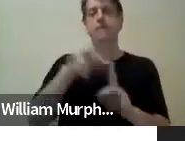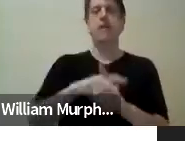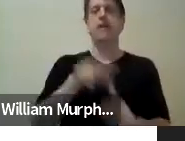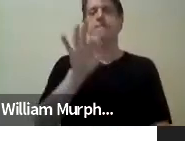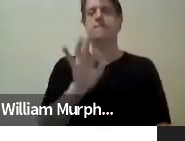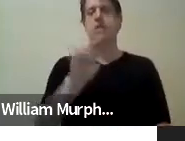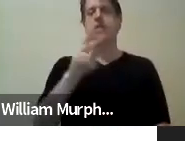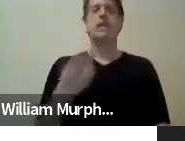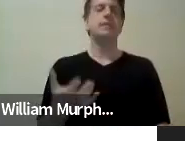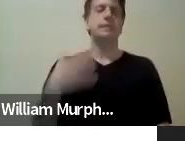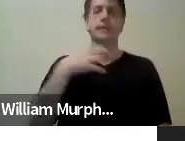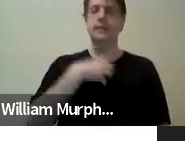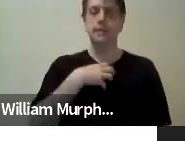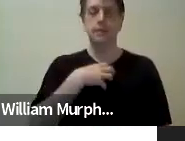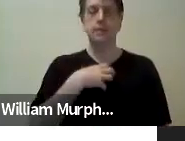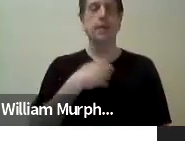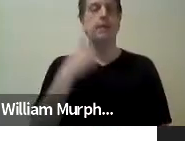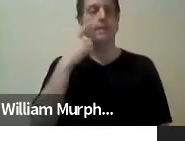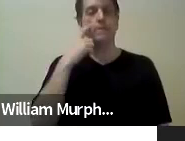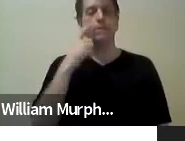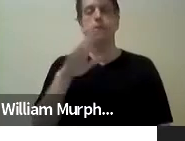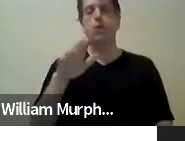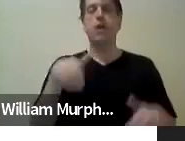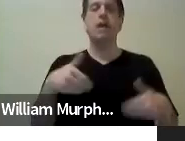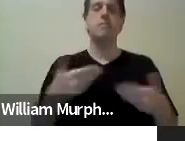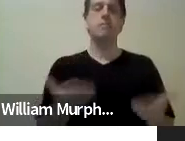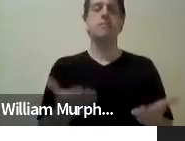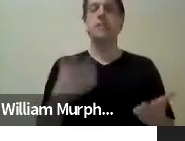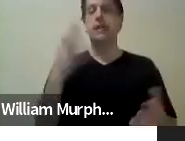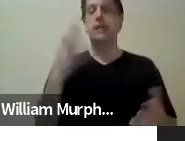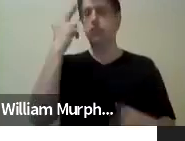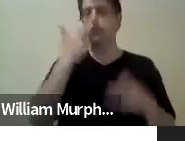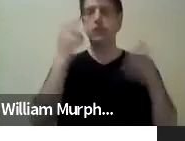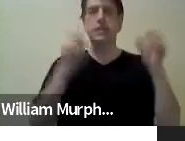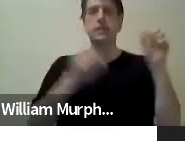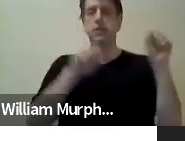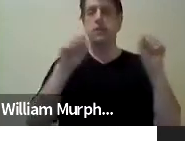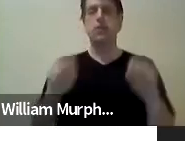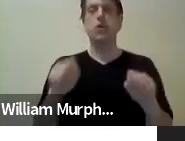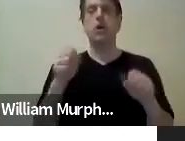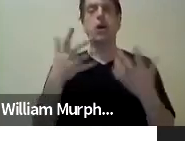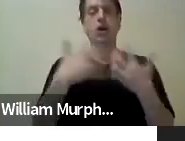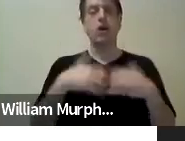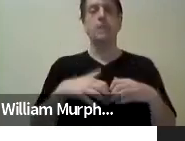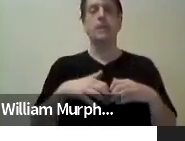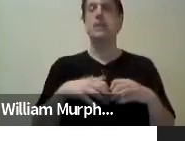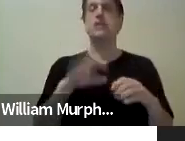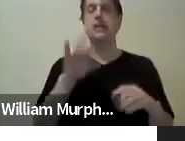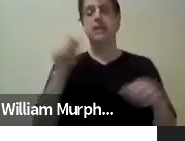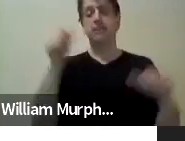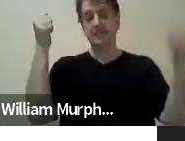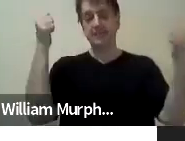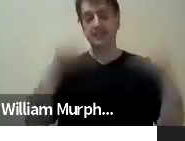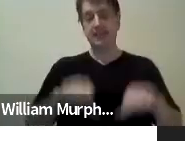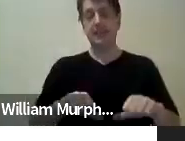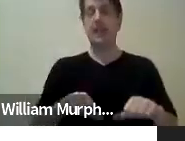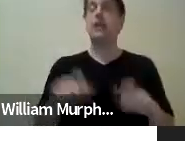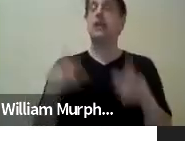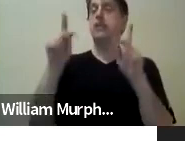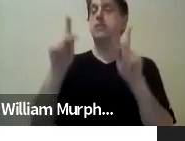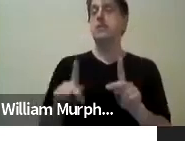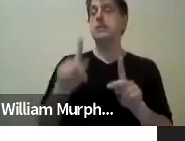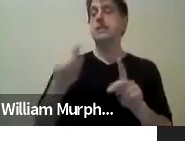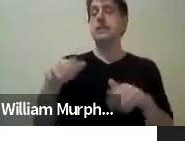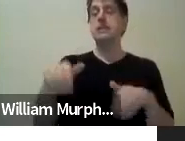to have that person's reasonable accommodation request upheld when it's denied. And it needs to come from a person who is